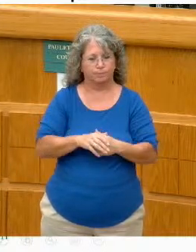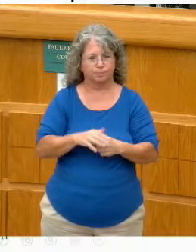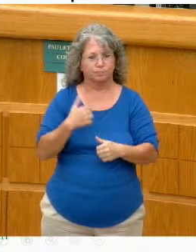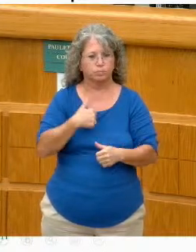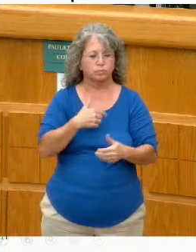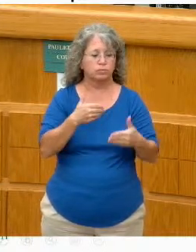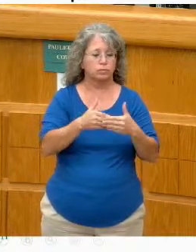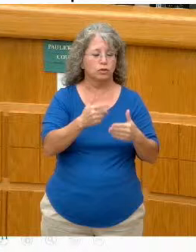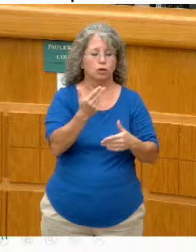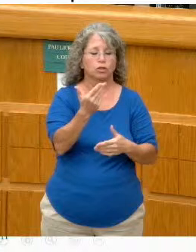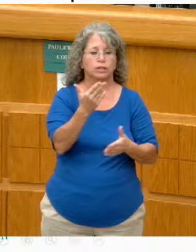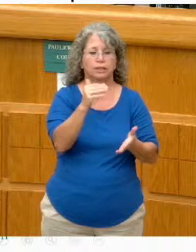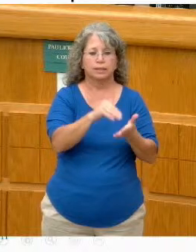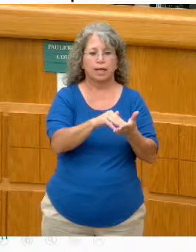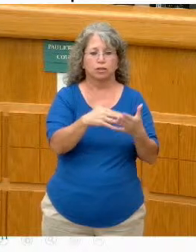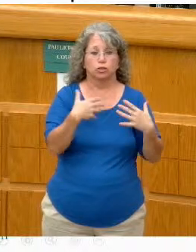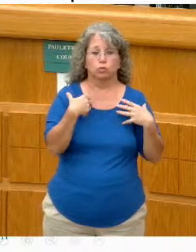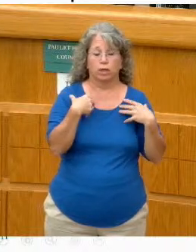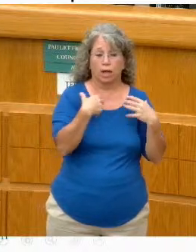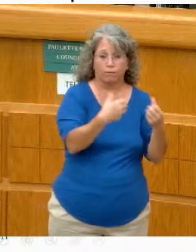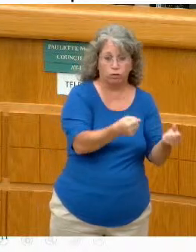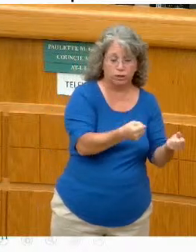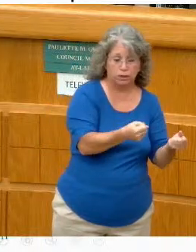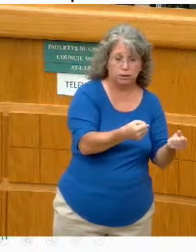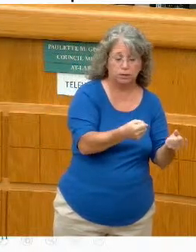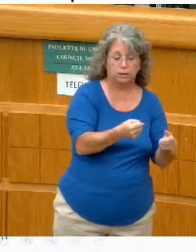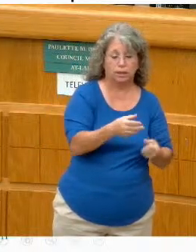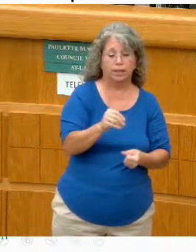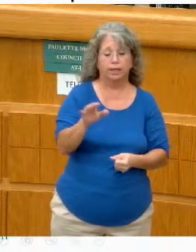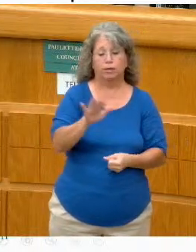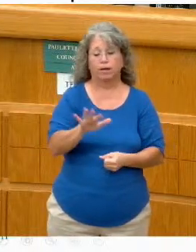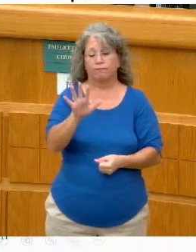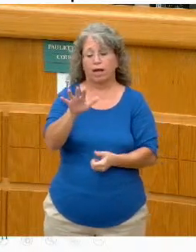the coastal bend from confirmed cases, and around